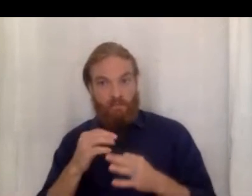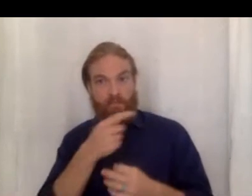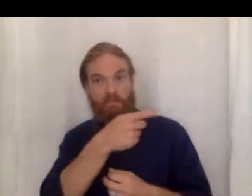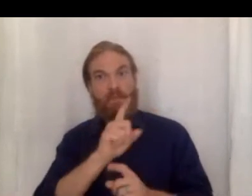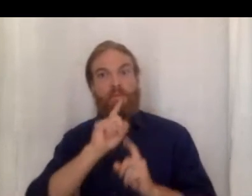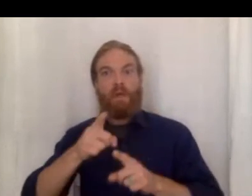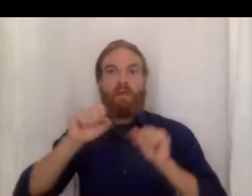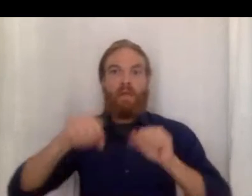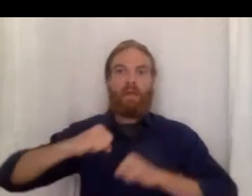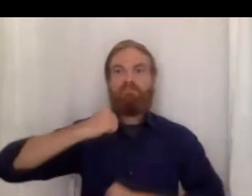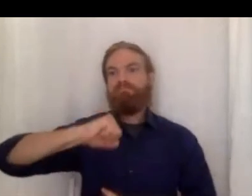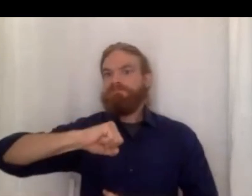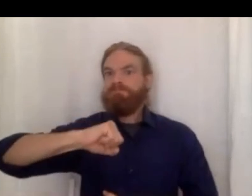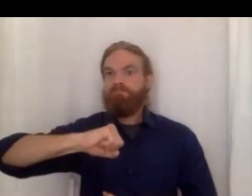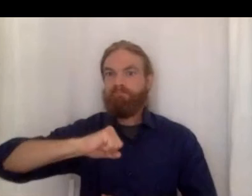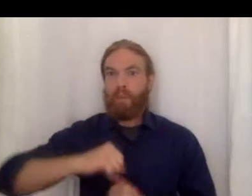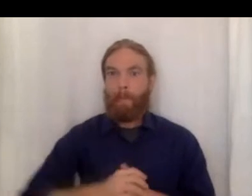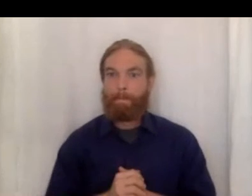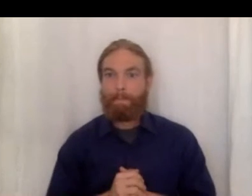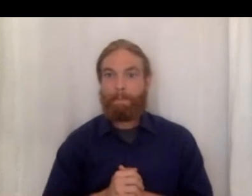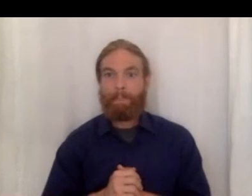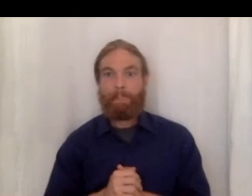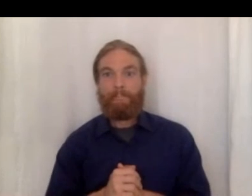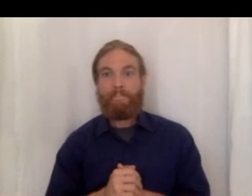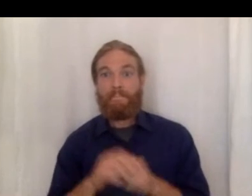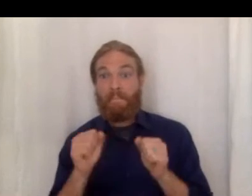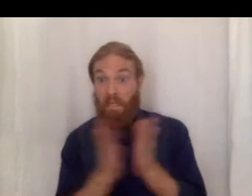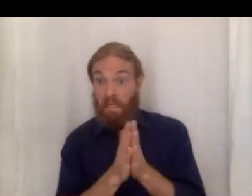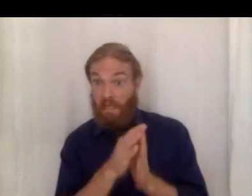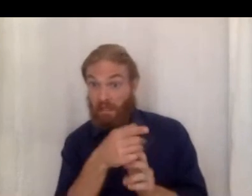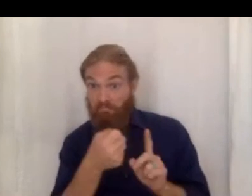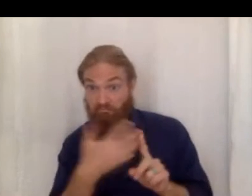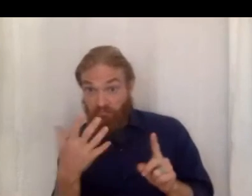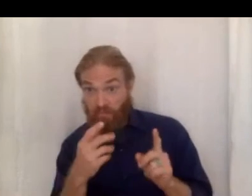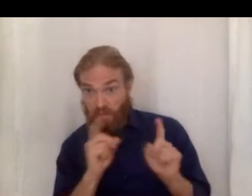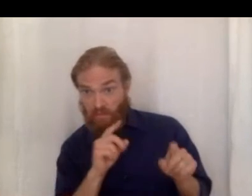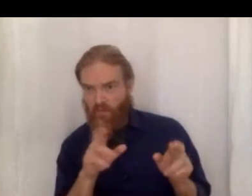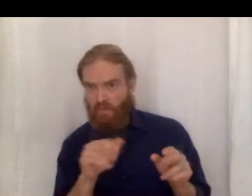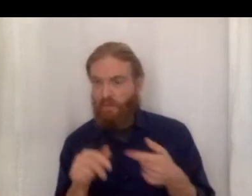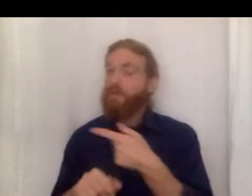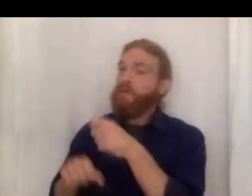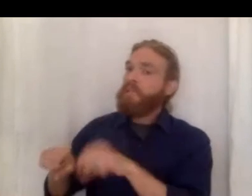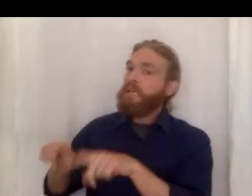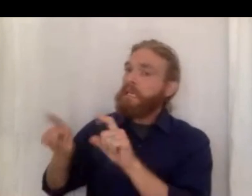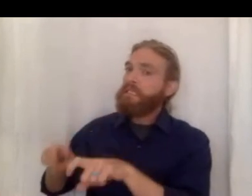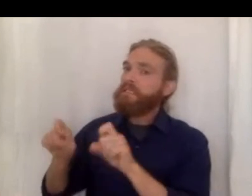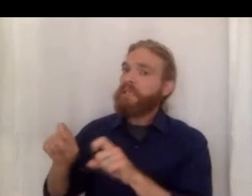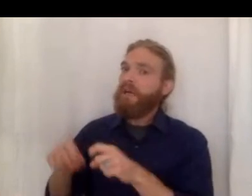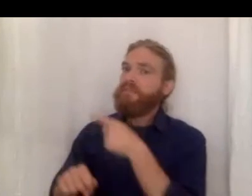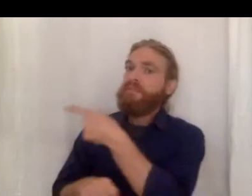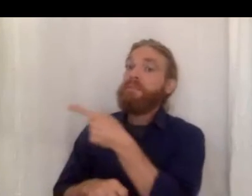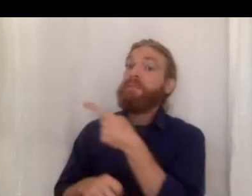so yes, you can certainly test someone who has been vaccinated to see if they have